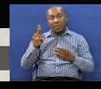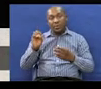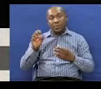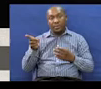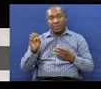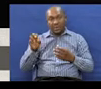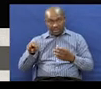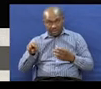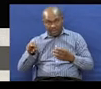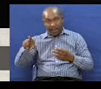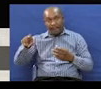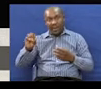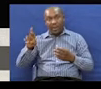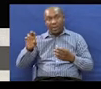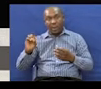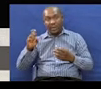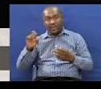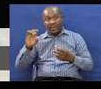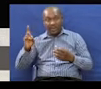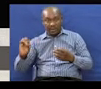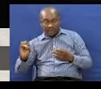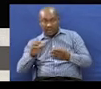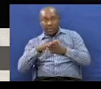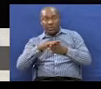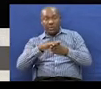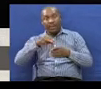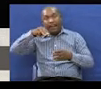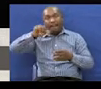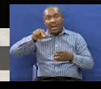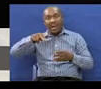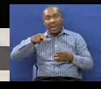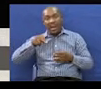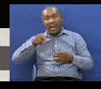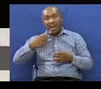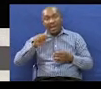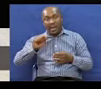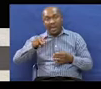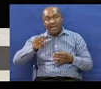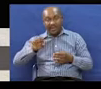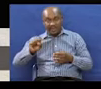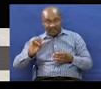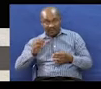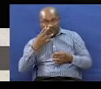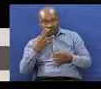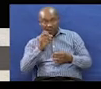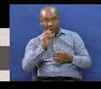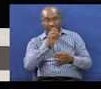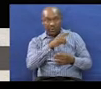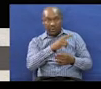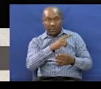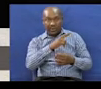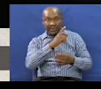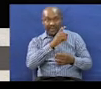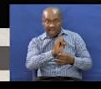is thermodecomposition of potassium chlorate using manganese 4 oxide as well as a catalyst. And